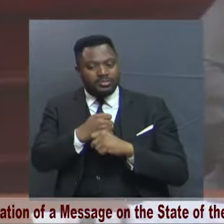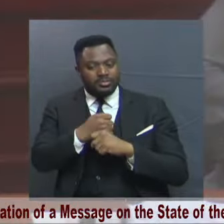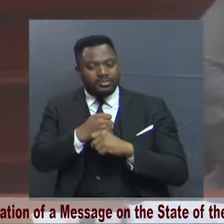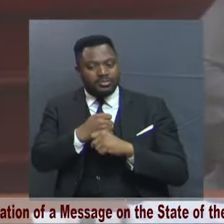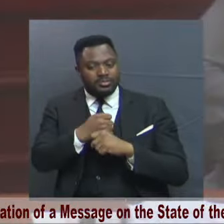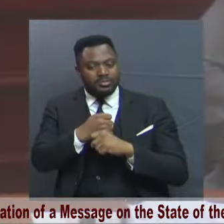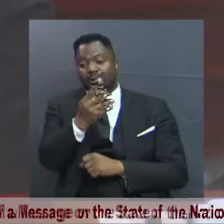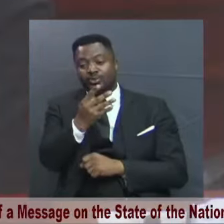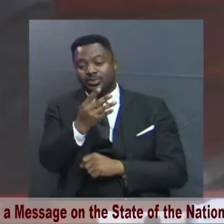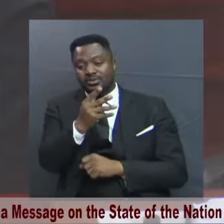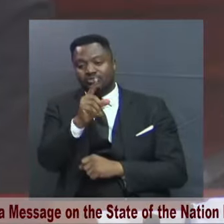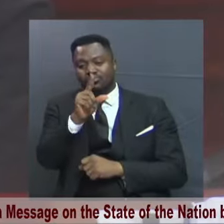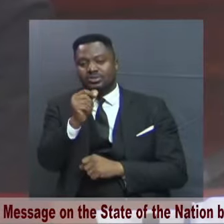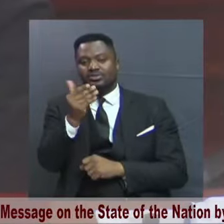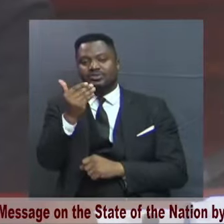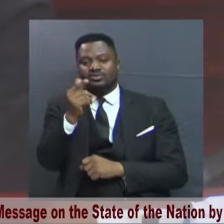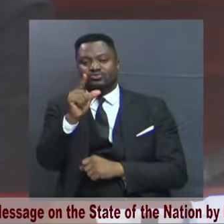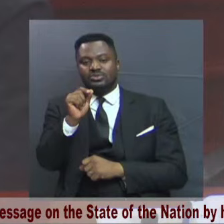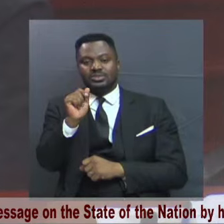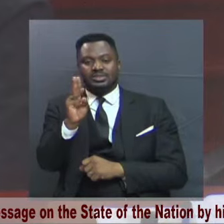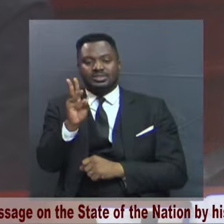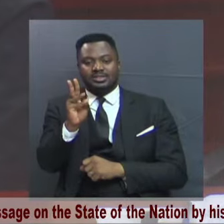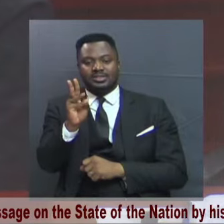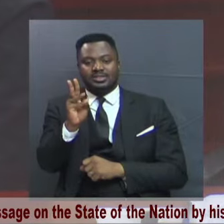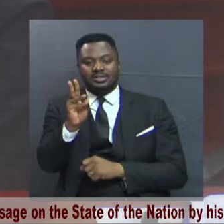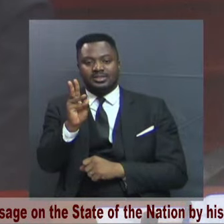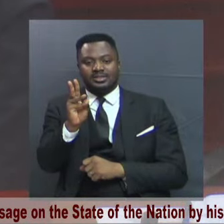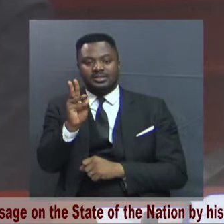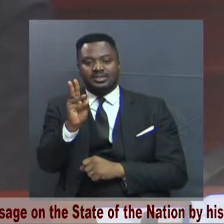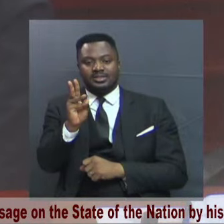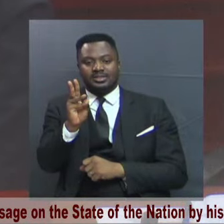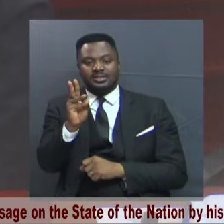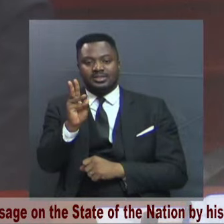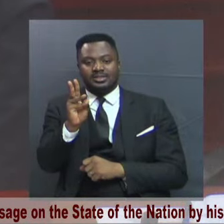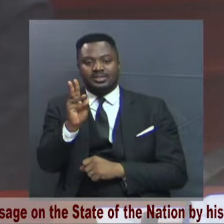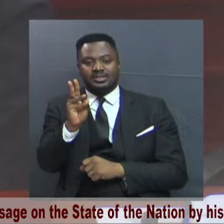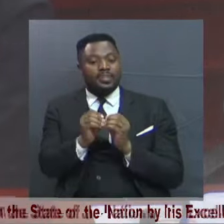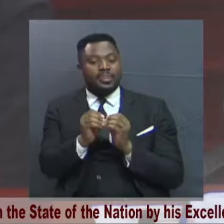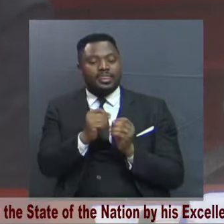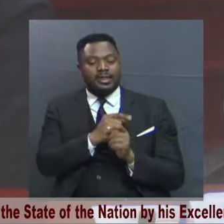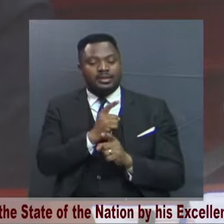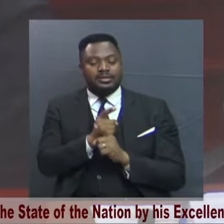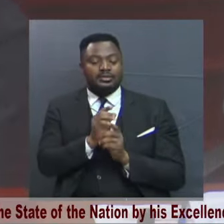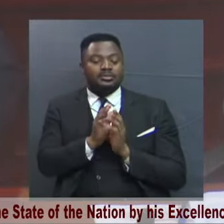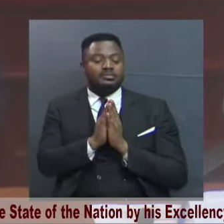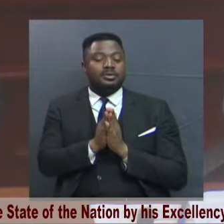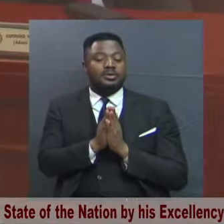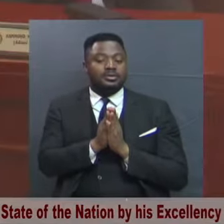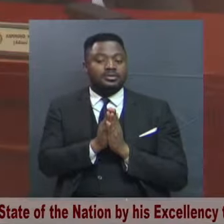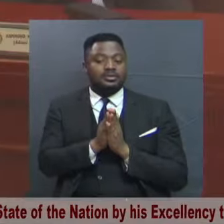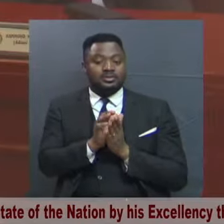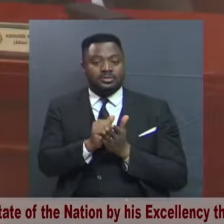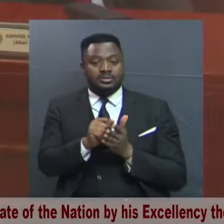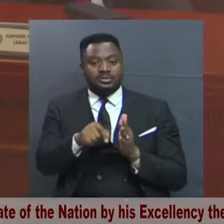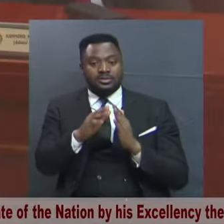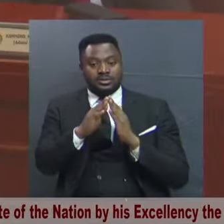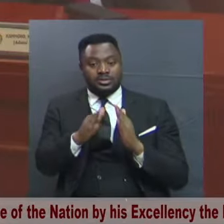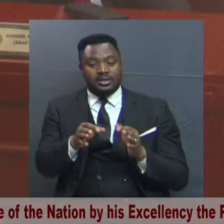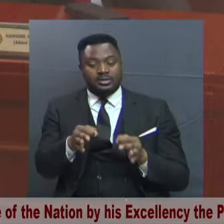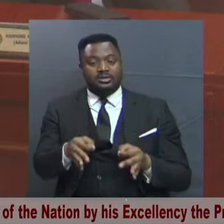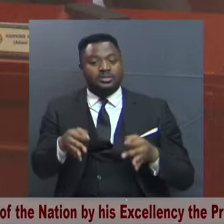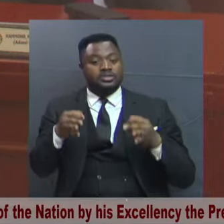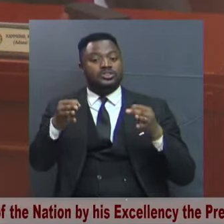2014 2015 and 2016 Mr Speaker without more I shall pray that this house be